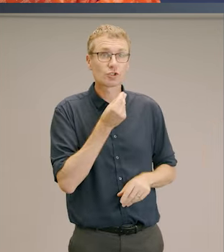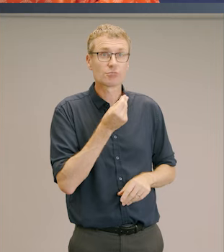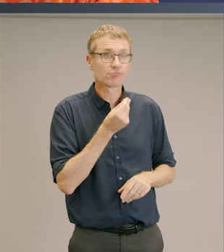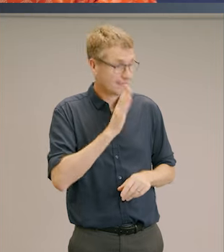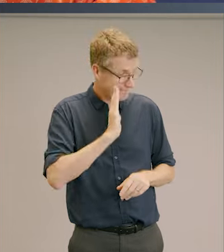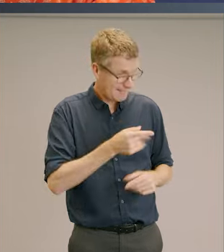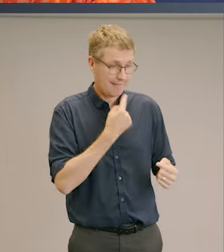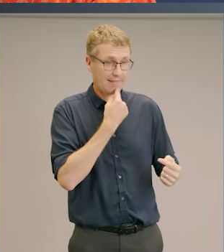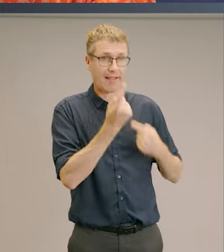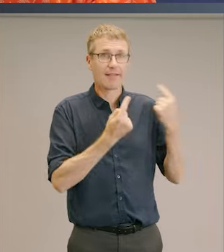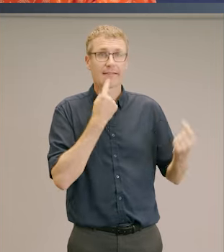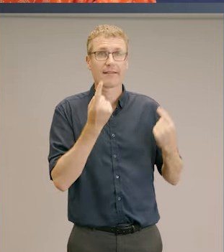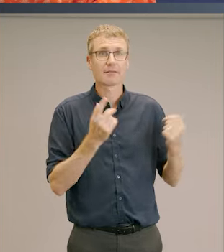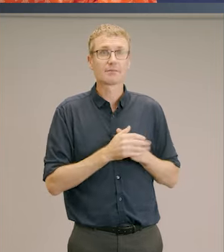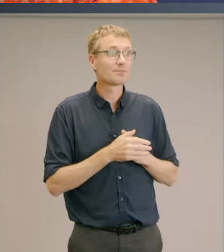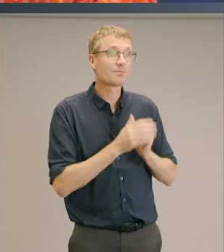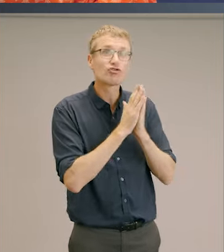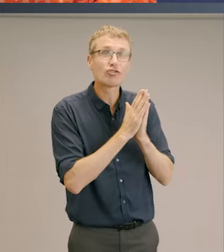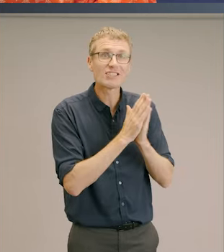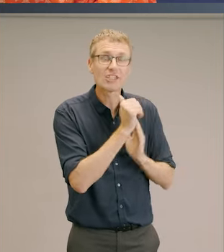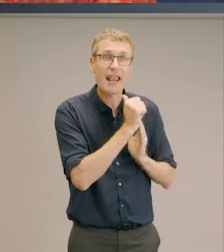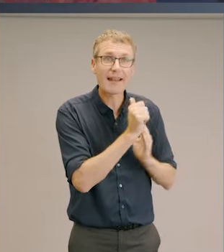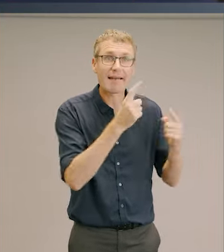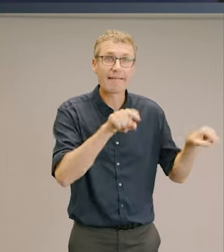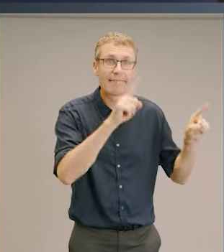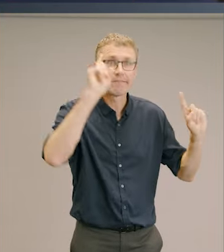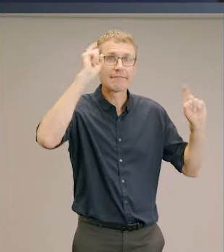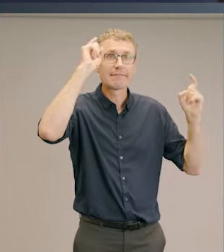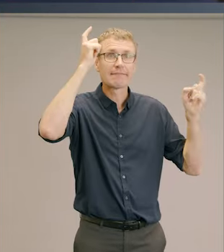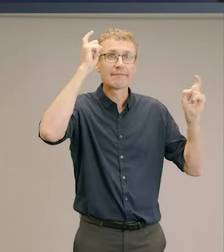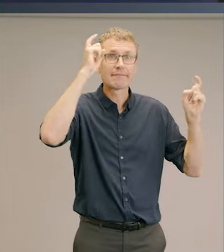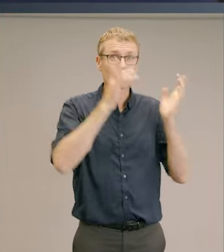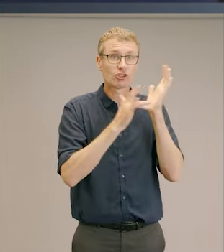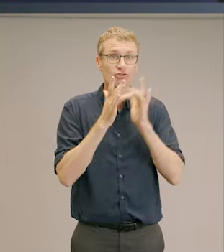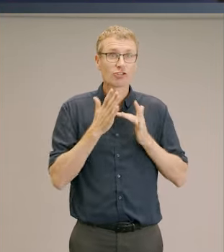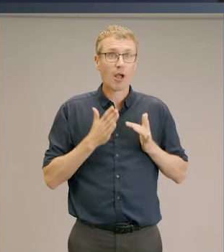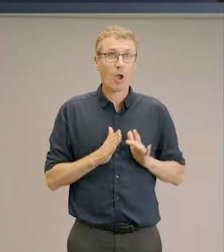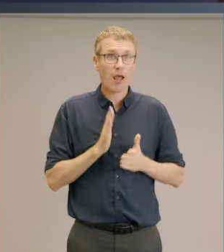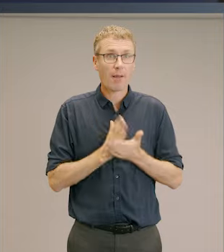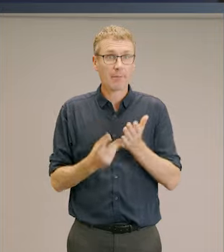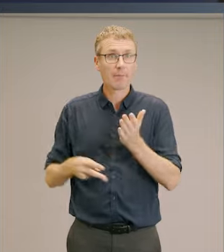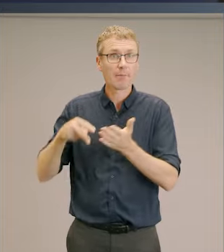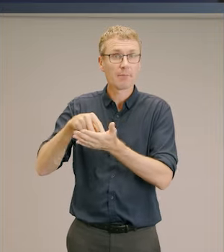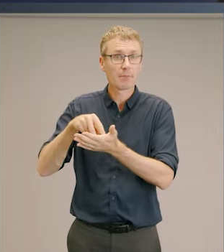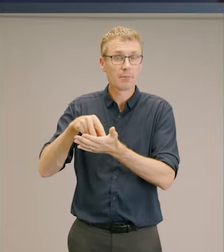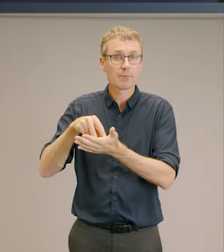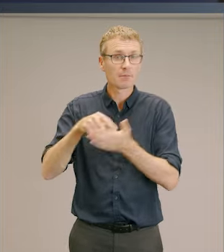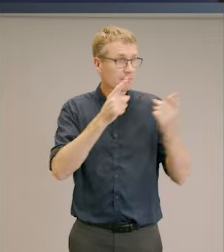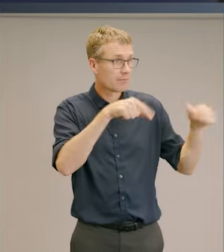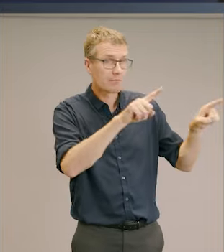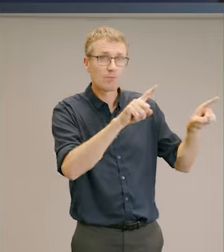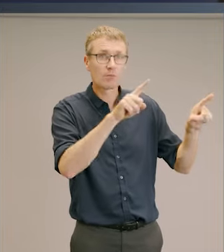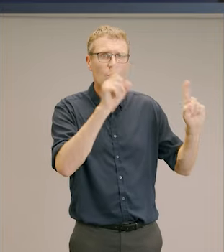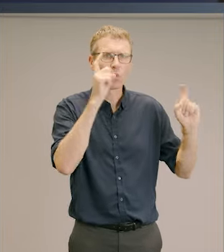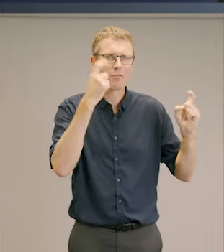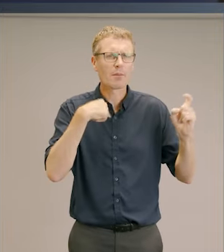spread widely among the Jews and they still tell it today." So the religious leaders were so paranoid that Jesus' body would